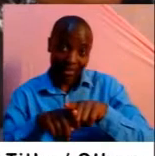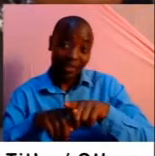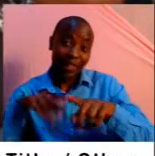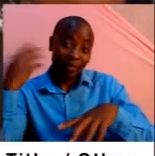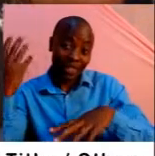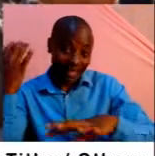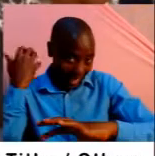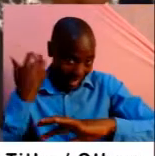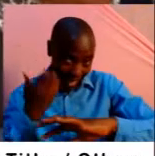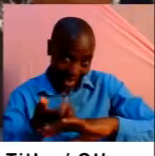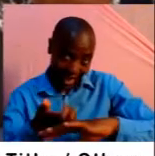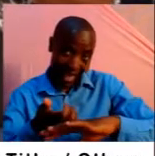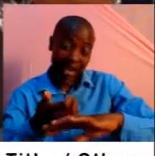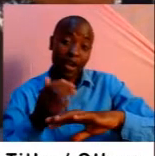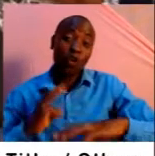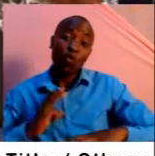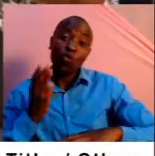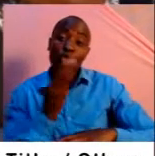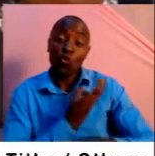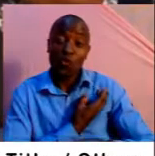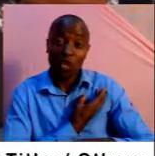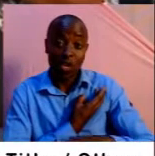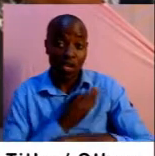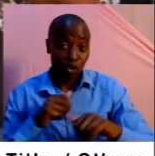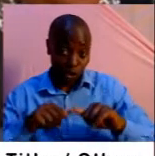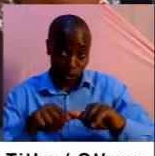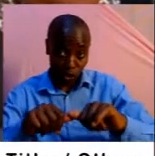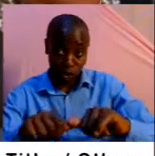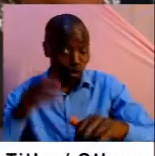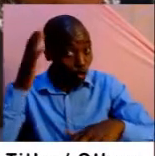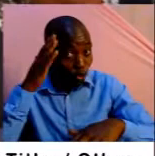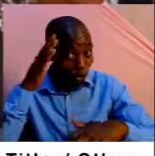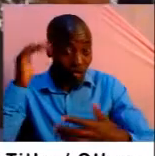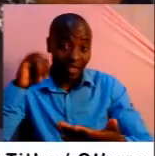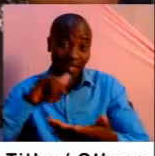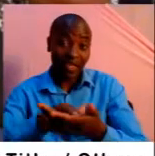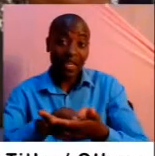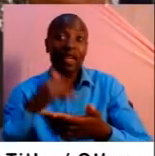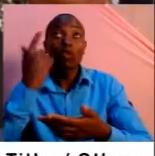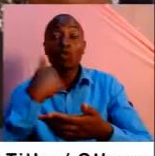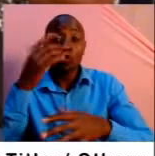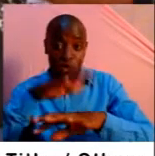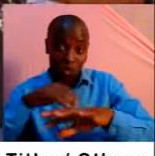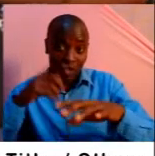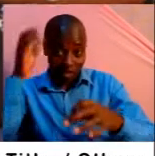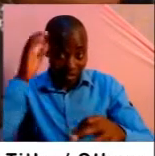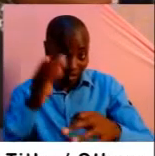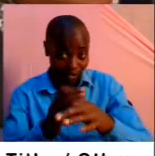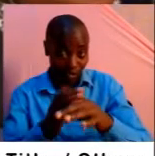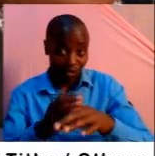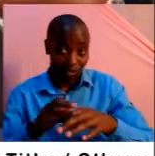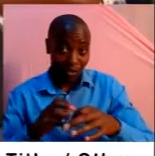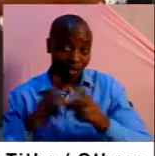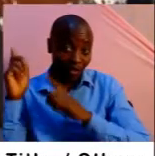difficult, we hold on and we walk on, knowing that he who is called us is faithful and shall take us to